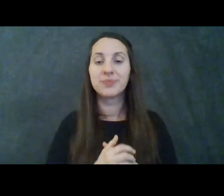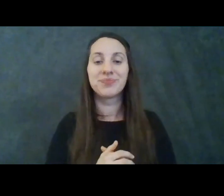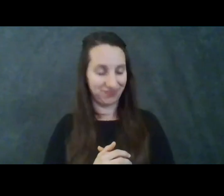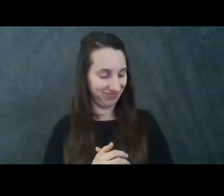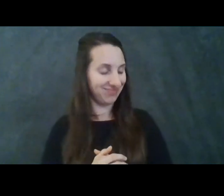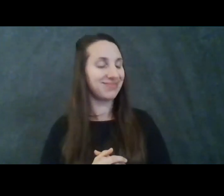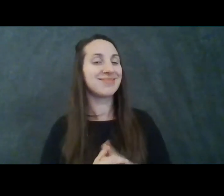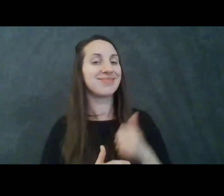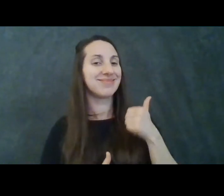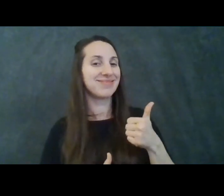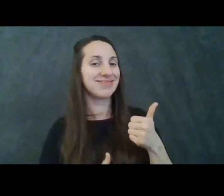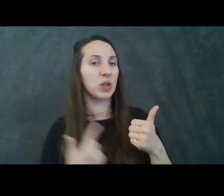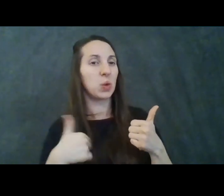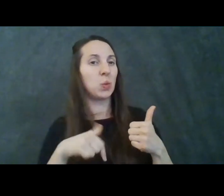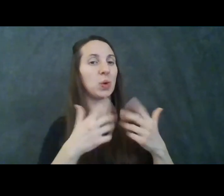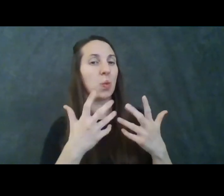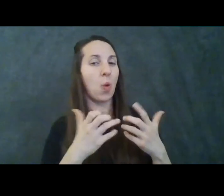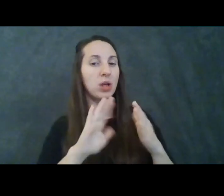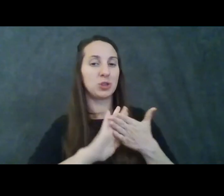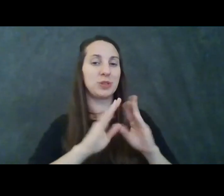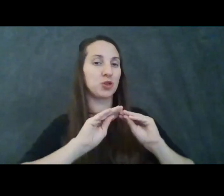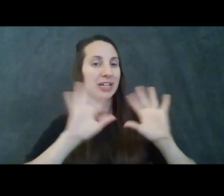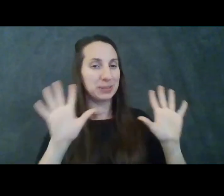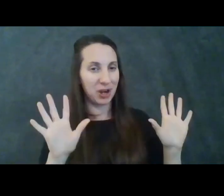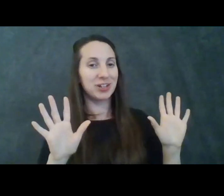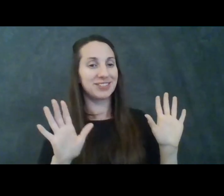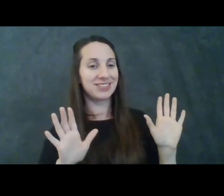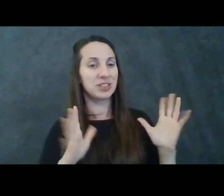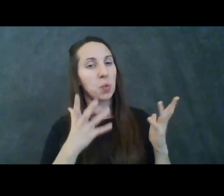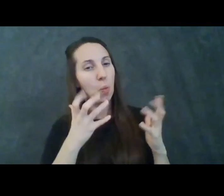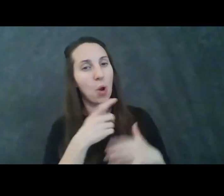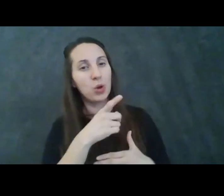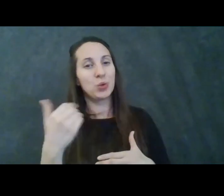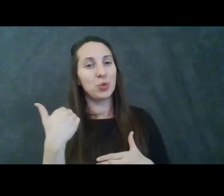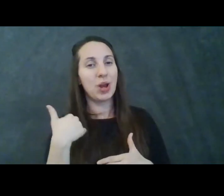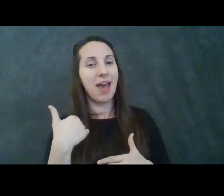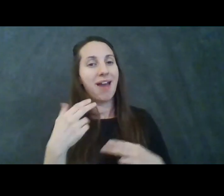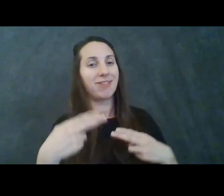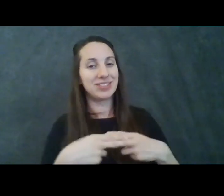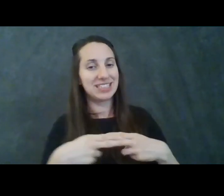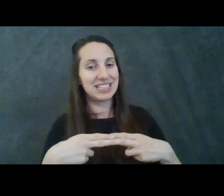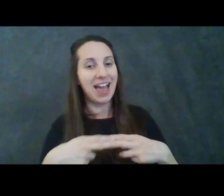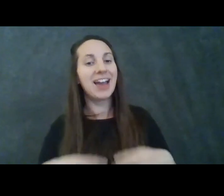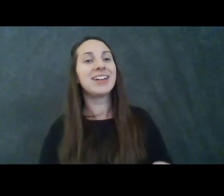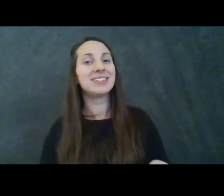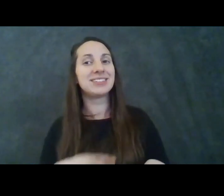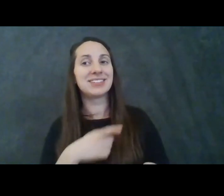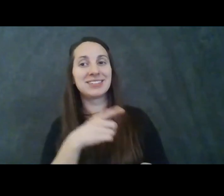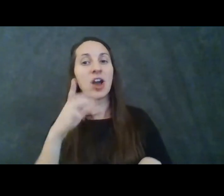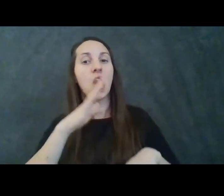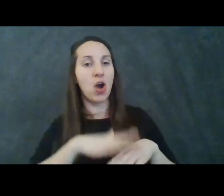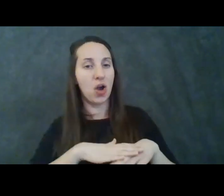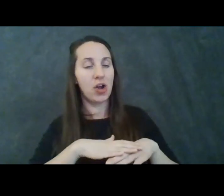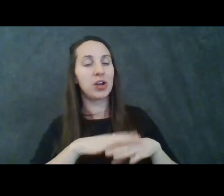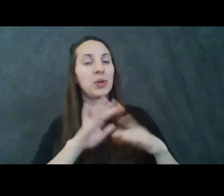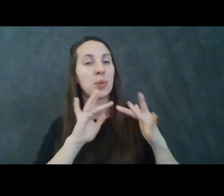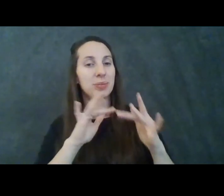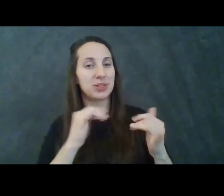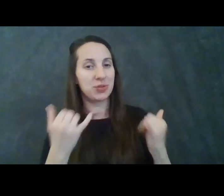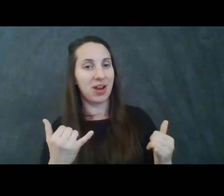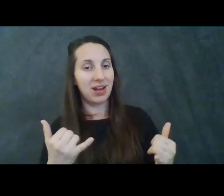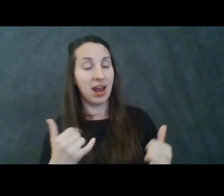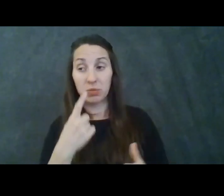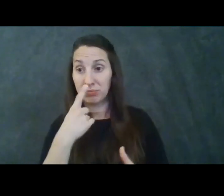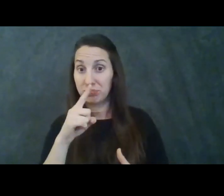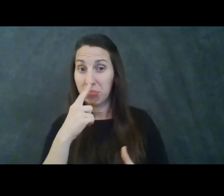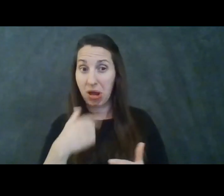we're nothing if we're not transparent. So we want you to have these slides, and they're on our website right now. I might offer a couple